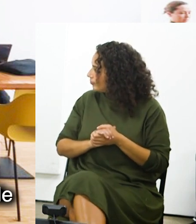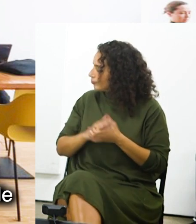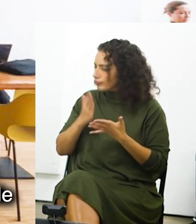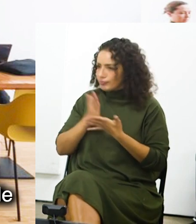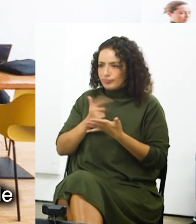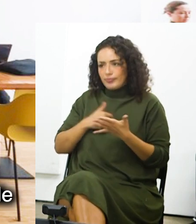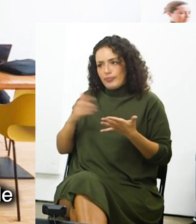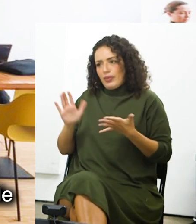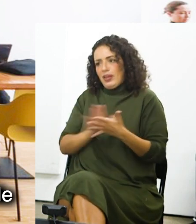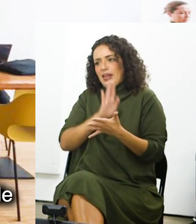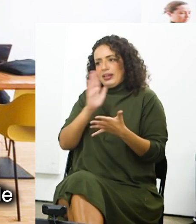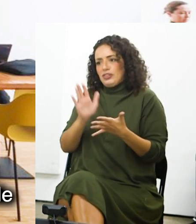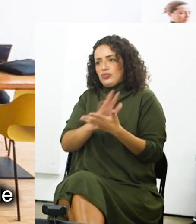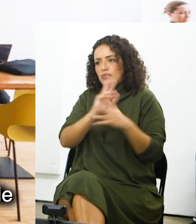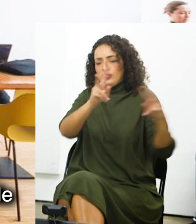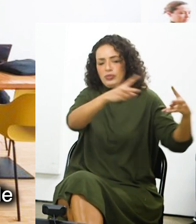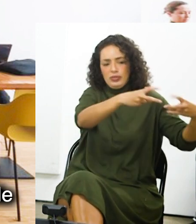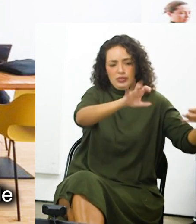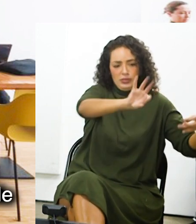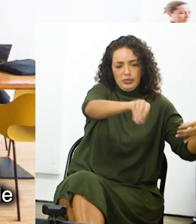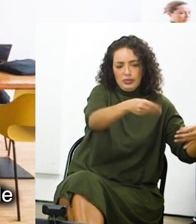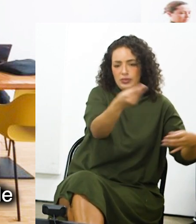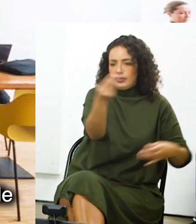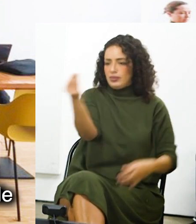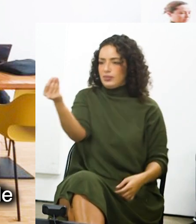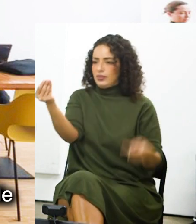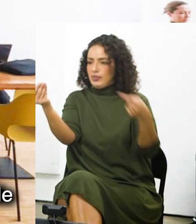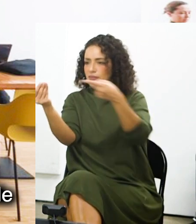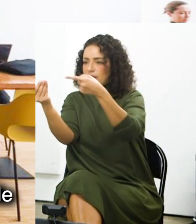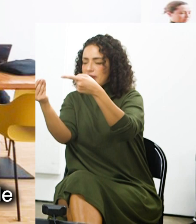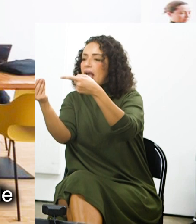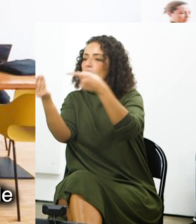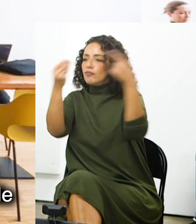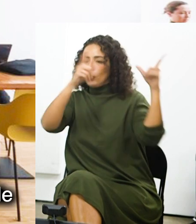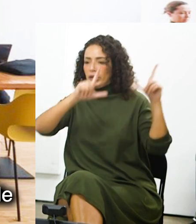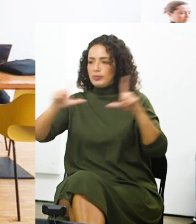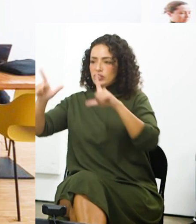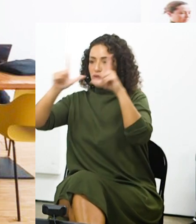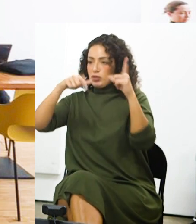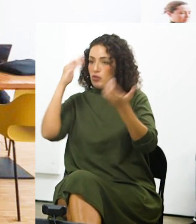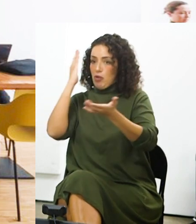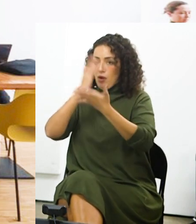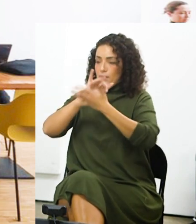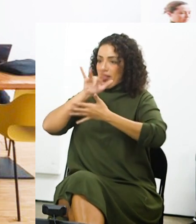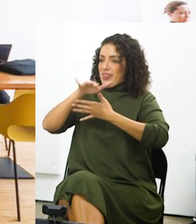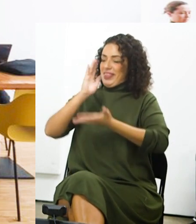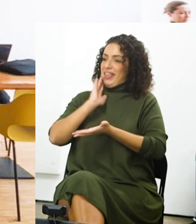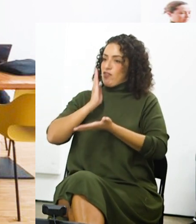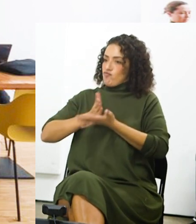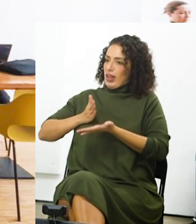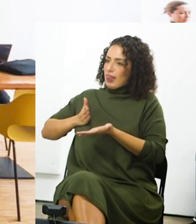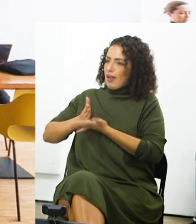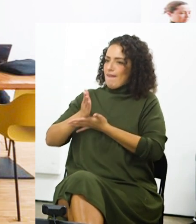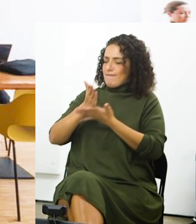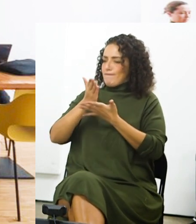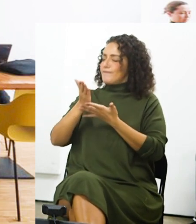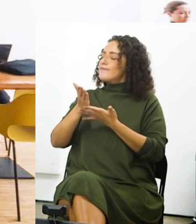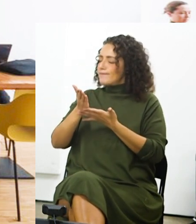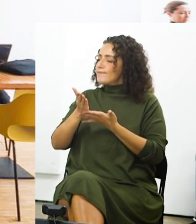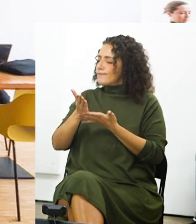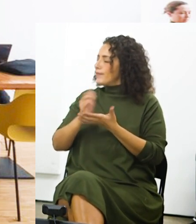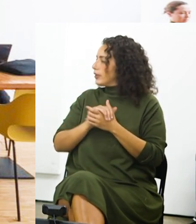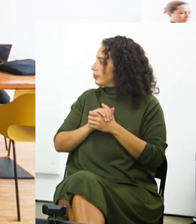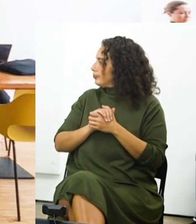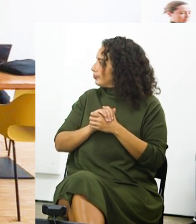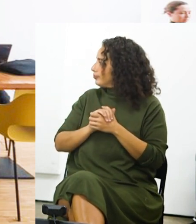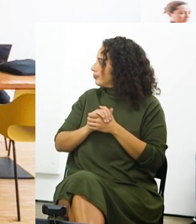bring out some of the caption from the moving image in the physical space. And so I was able to kind of like enhance some of the